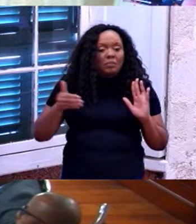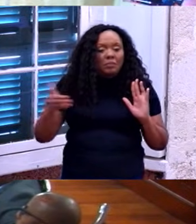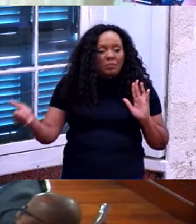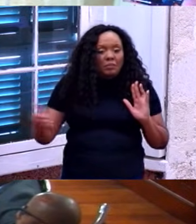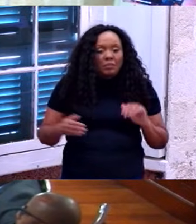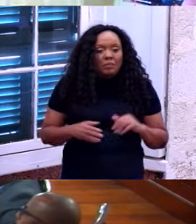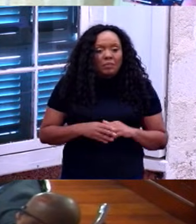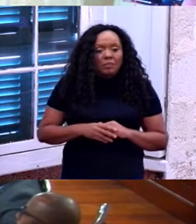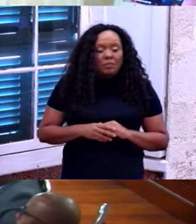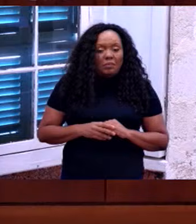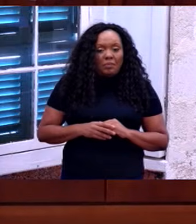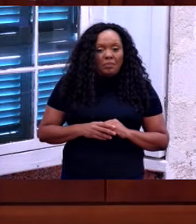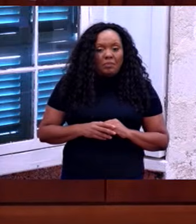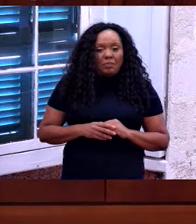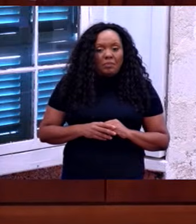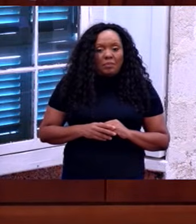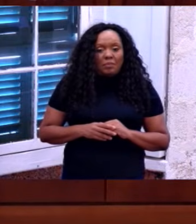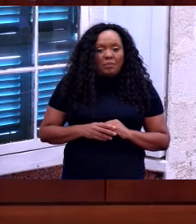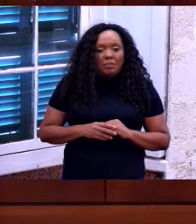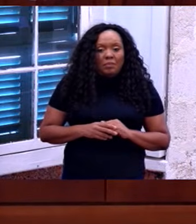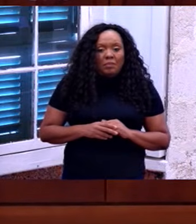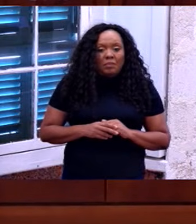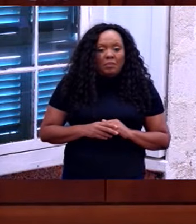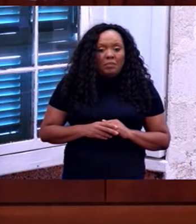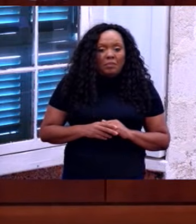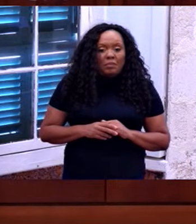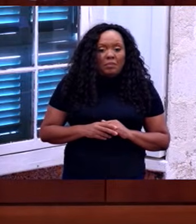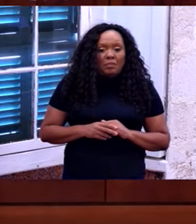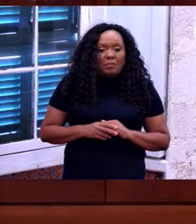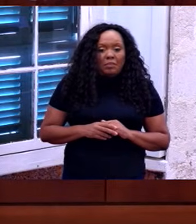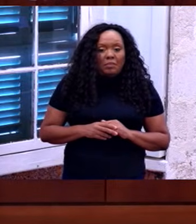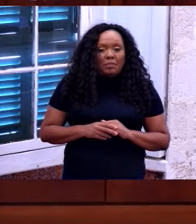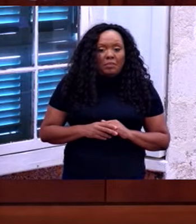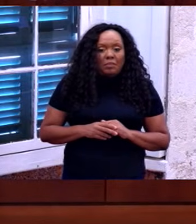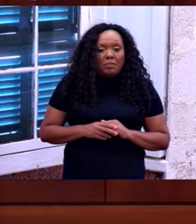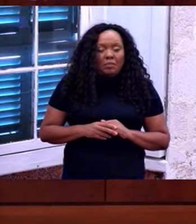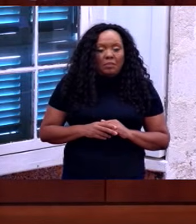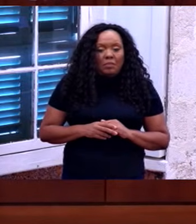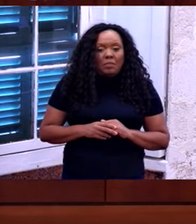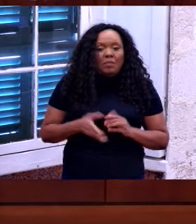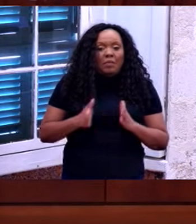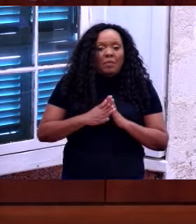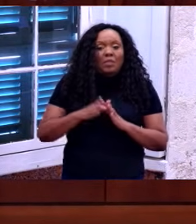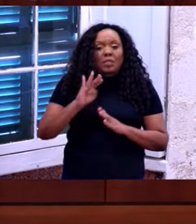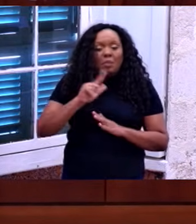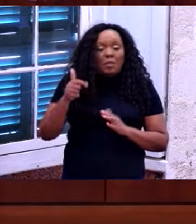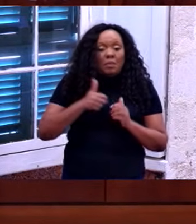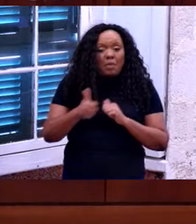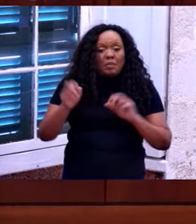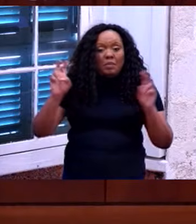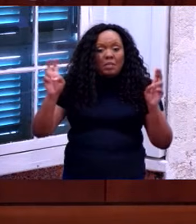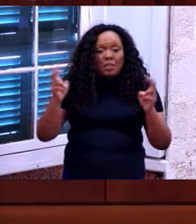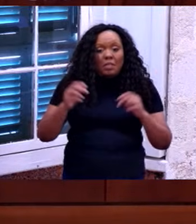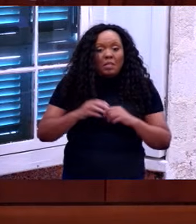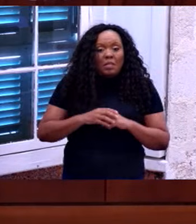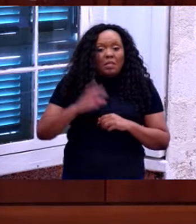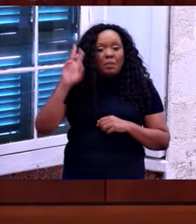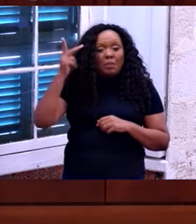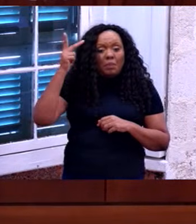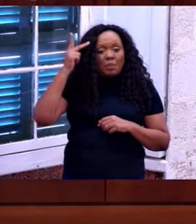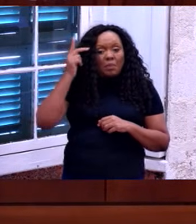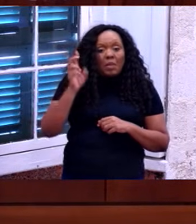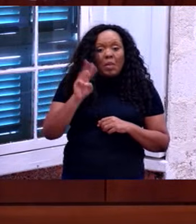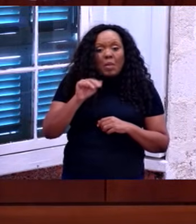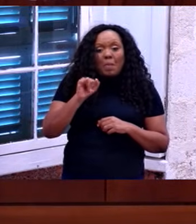it. Senator Cummins. Mr. President, I beg to move that this bill do not pass and be cited as the Parliament